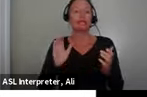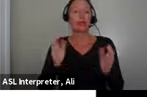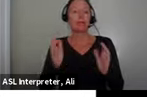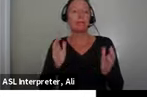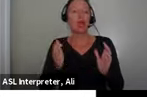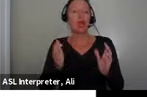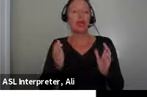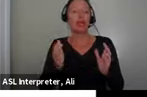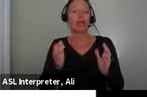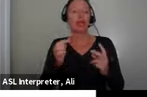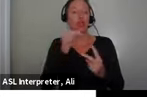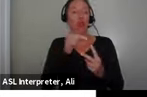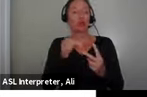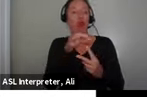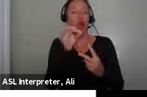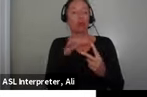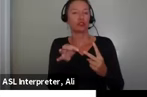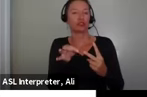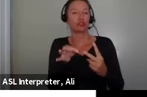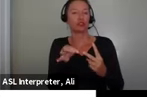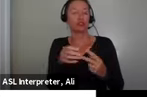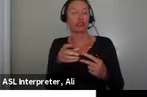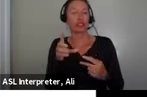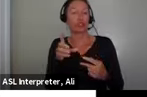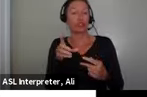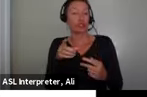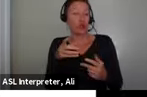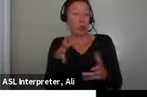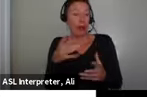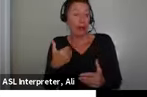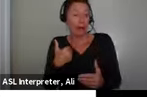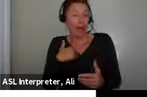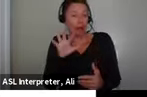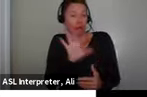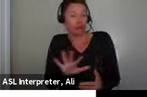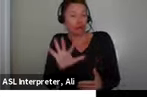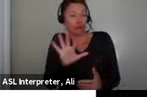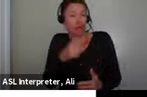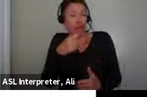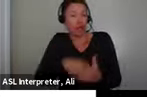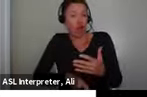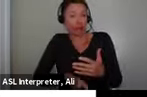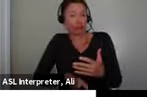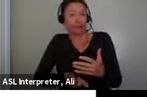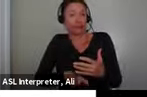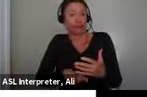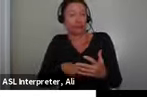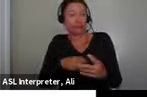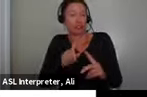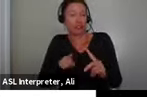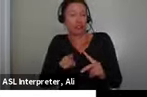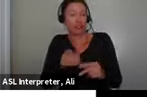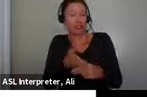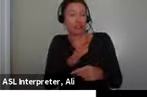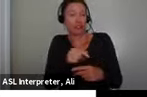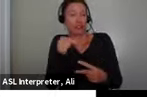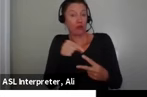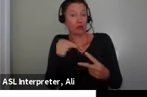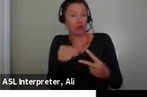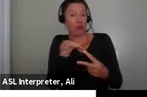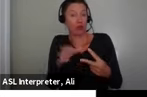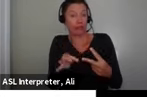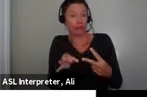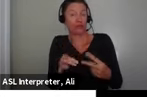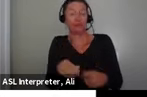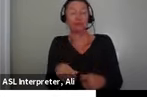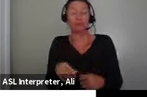routes. Has there been any rough estimates of what the cost might be between those two? Thank you, Wayne. I will direct